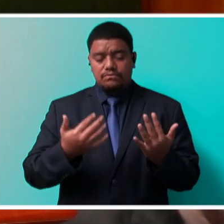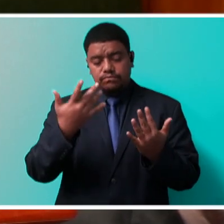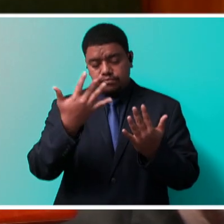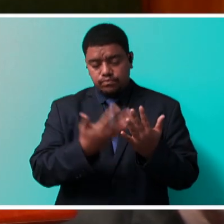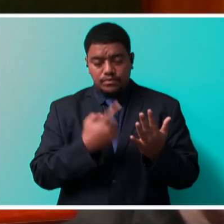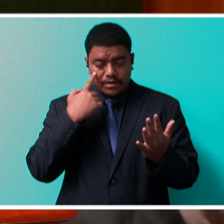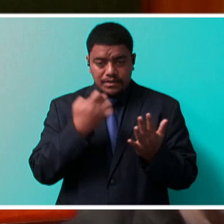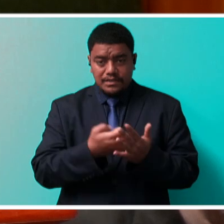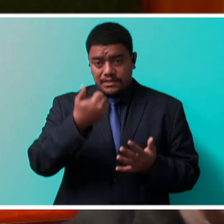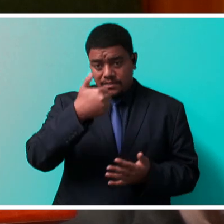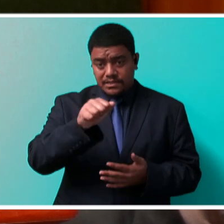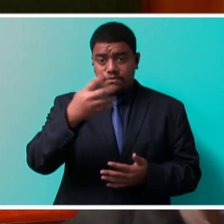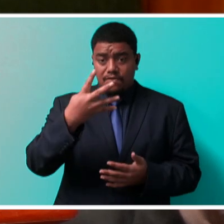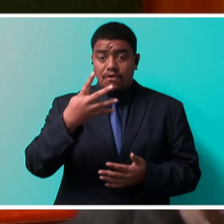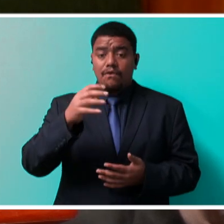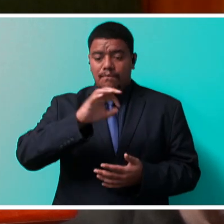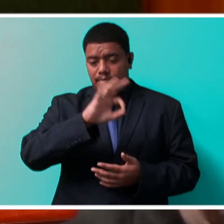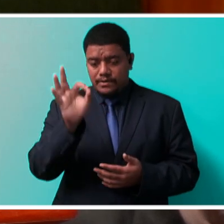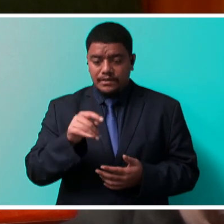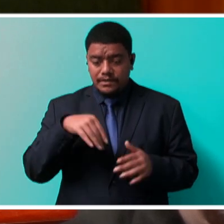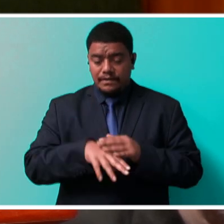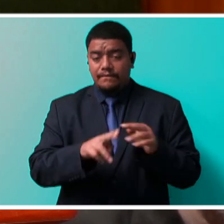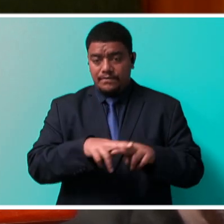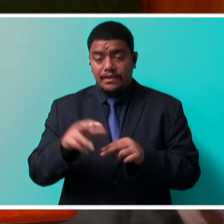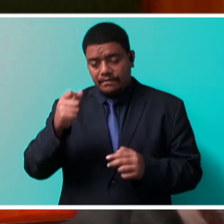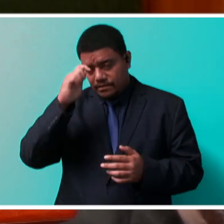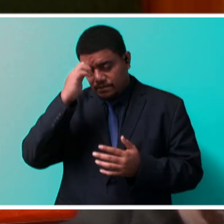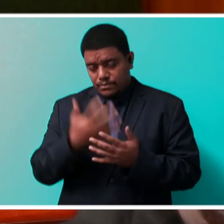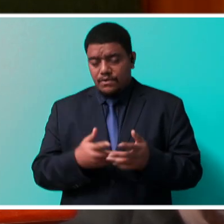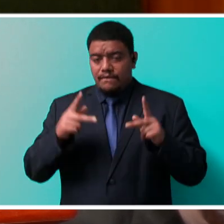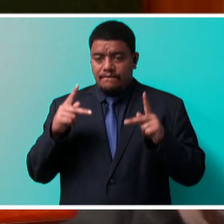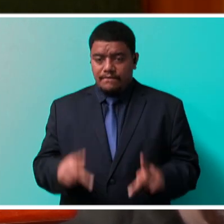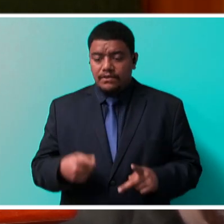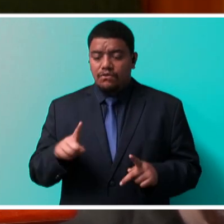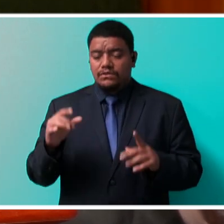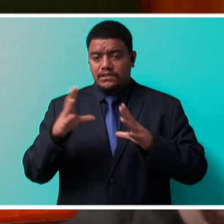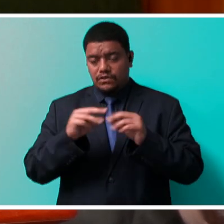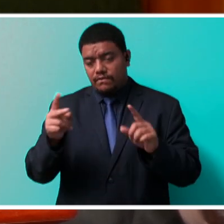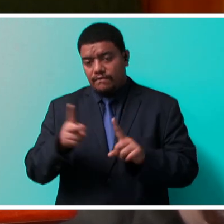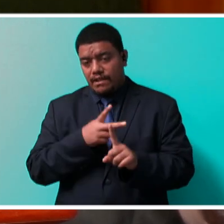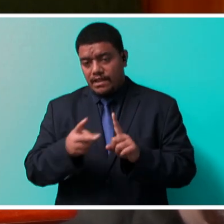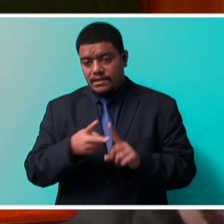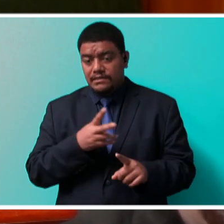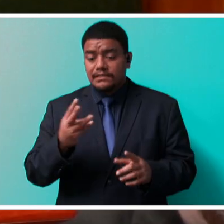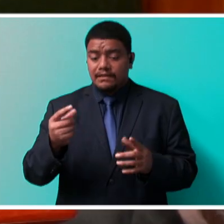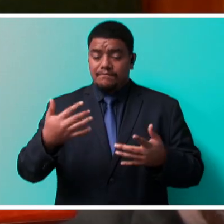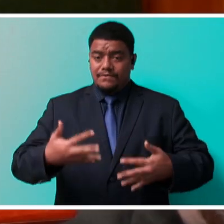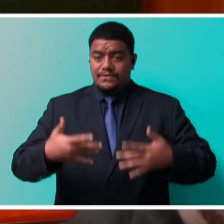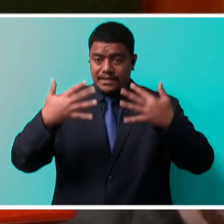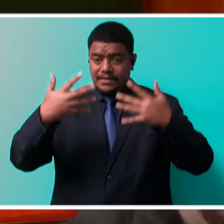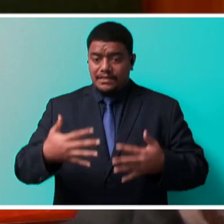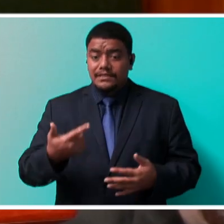that 64% of women in intimate relationships in Fiji have experienced physical or sexual violence, and some data indicates that up